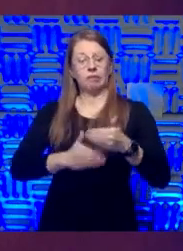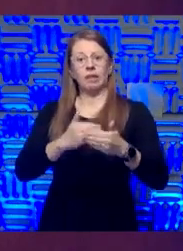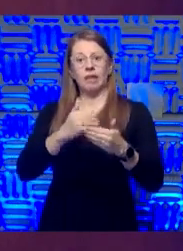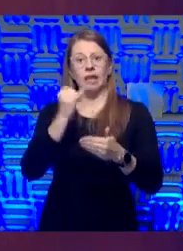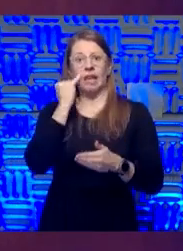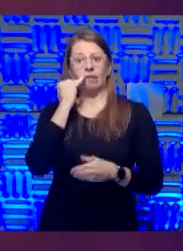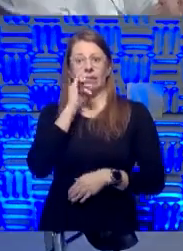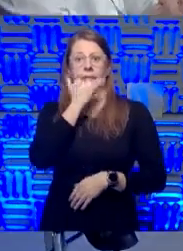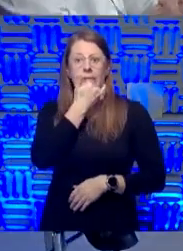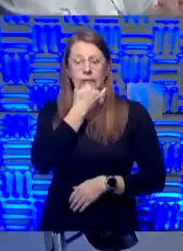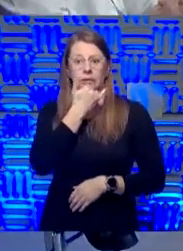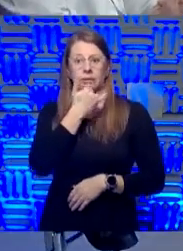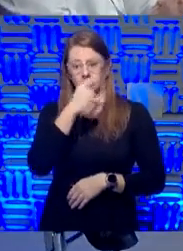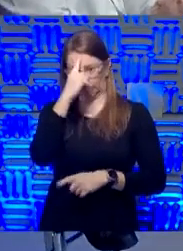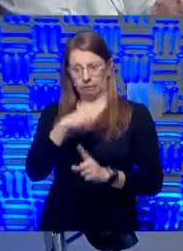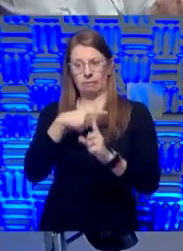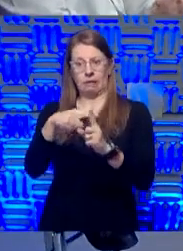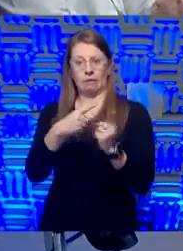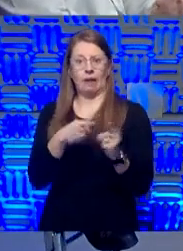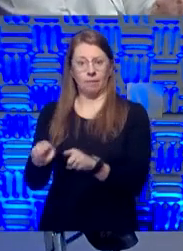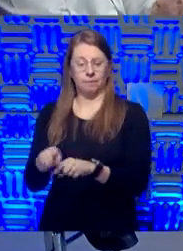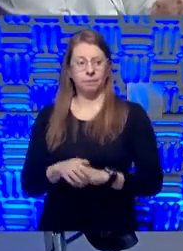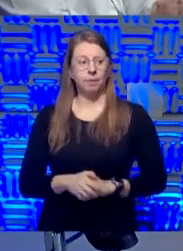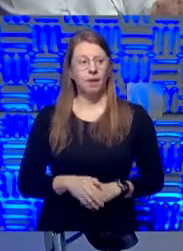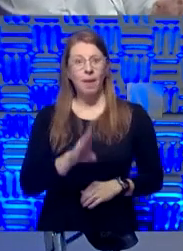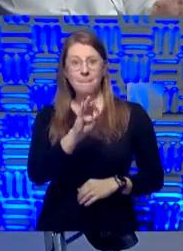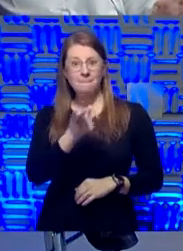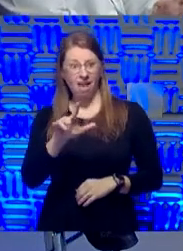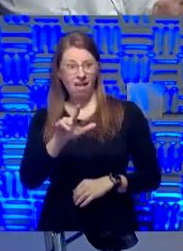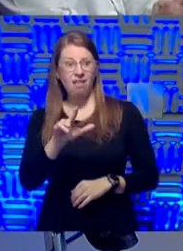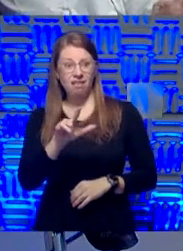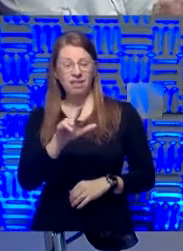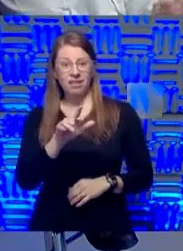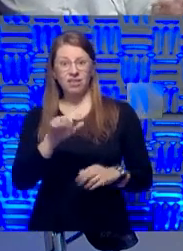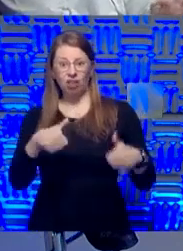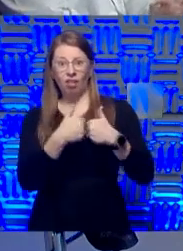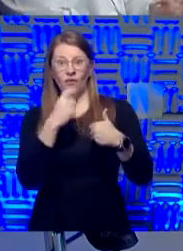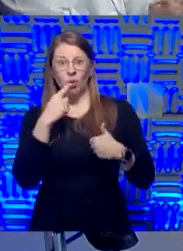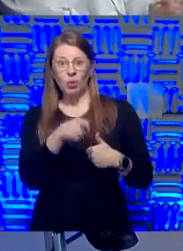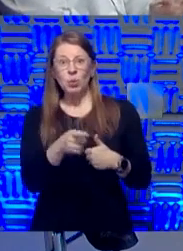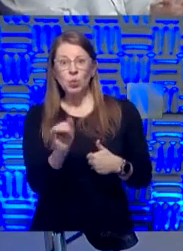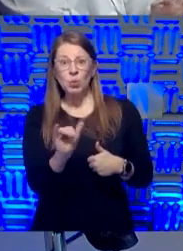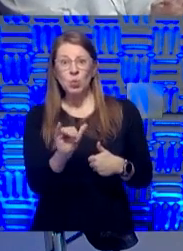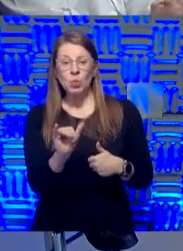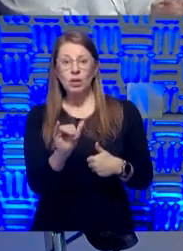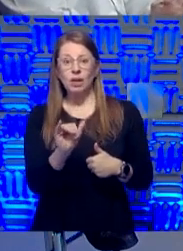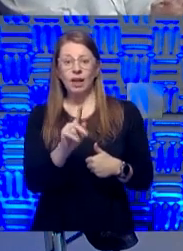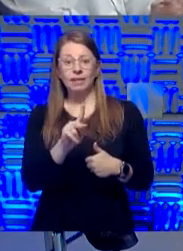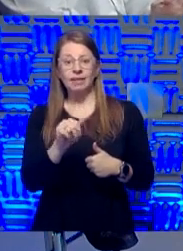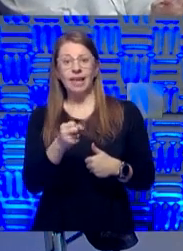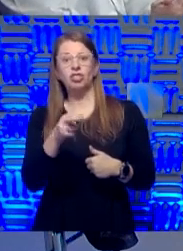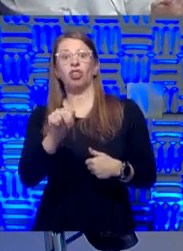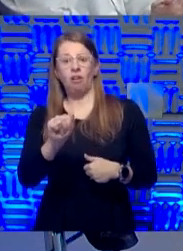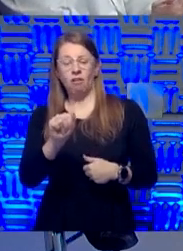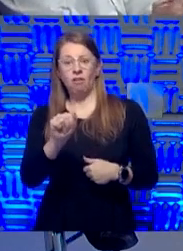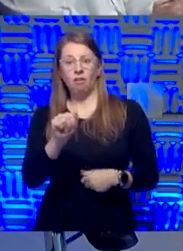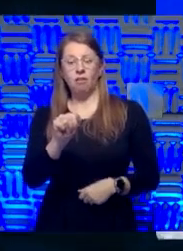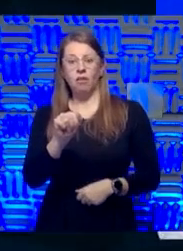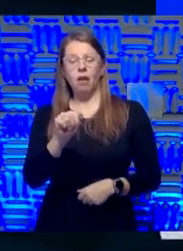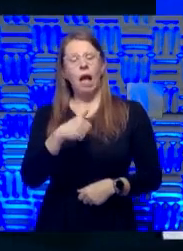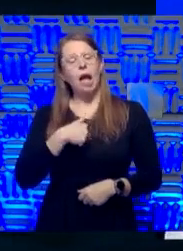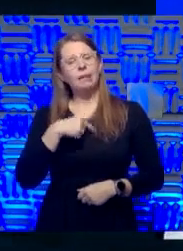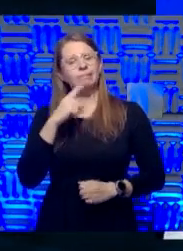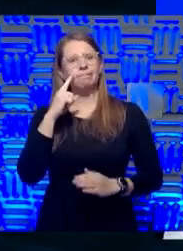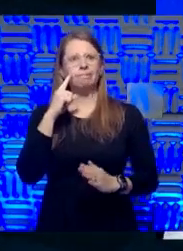incident occur. Bill, this had to be a challenging time, too, for you and for KSHSAA, as you were, I suspect,